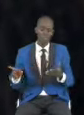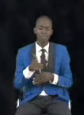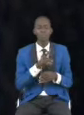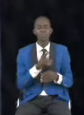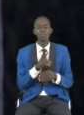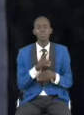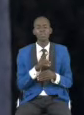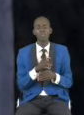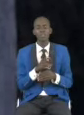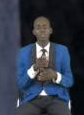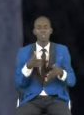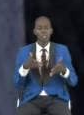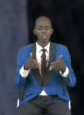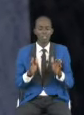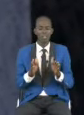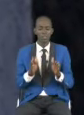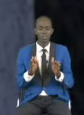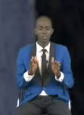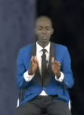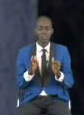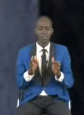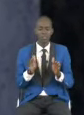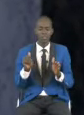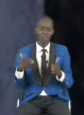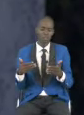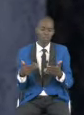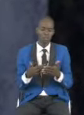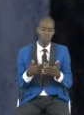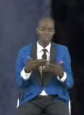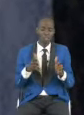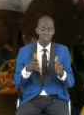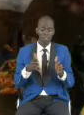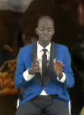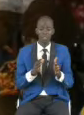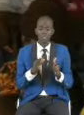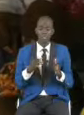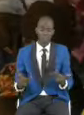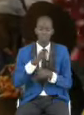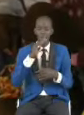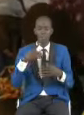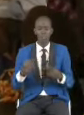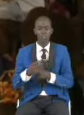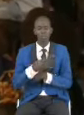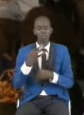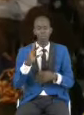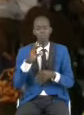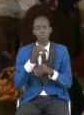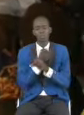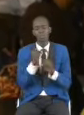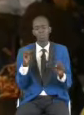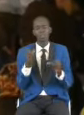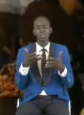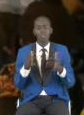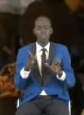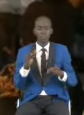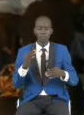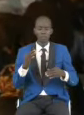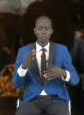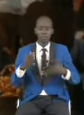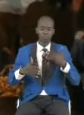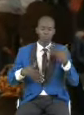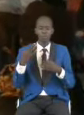today begin the day of their salvation. Let the joy of salvation,